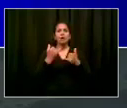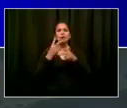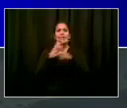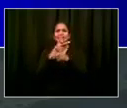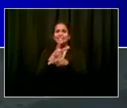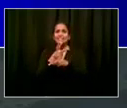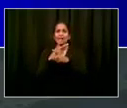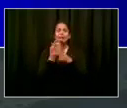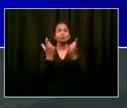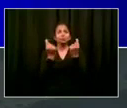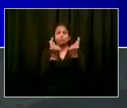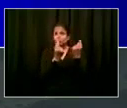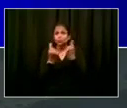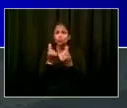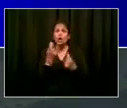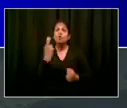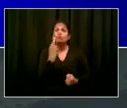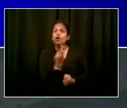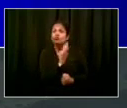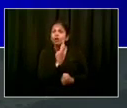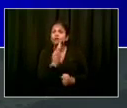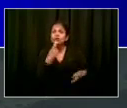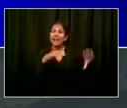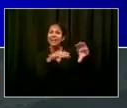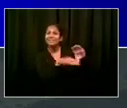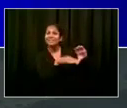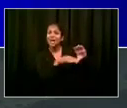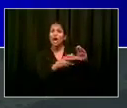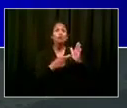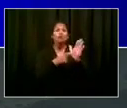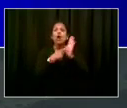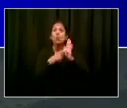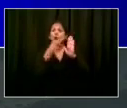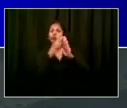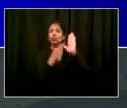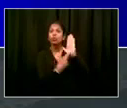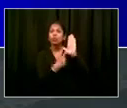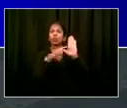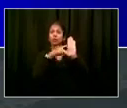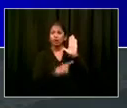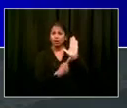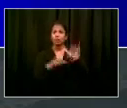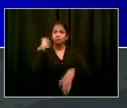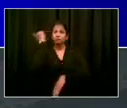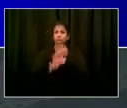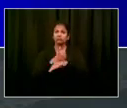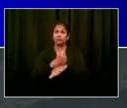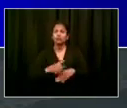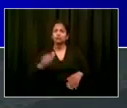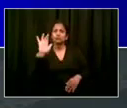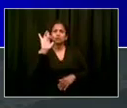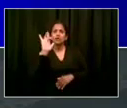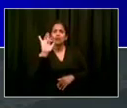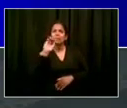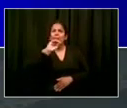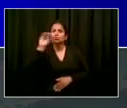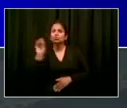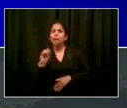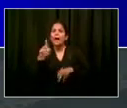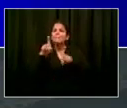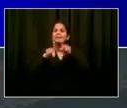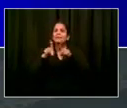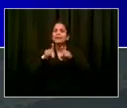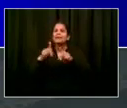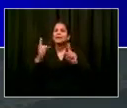feet apart. There will not be seating at bars in terms of the bar tops, and then a bunch of